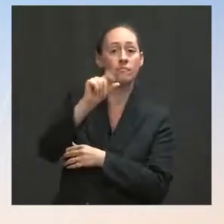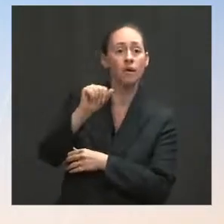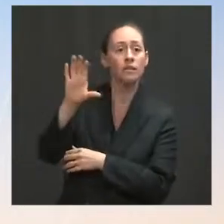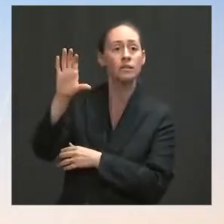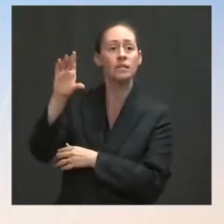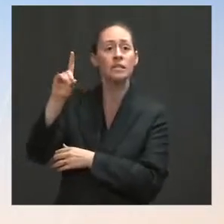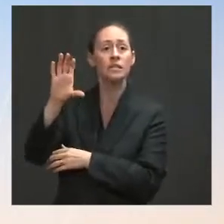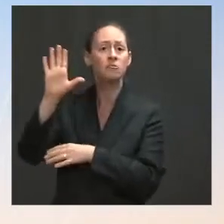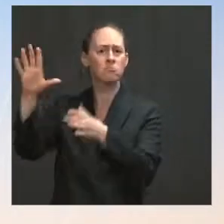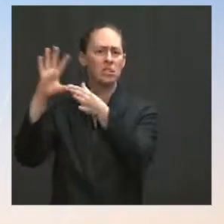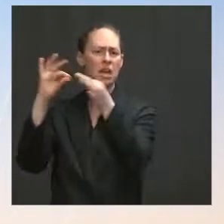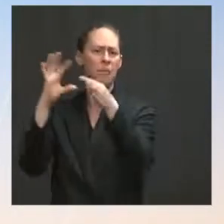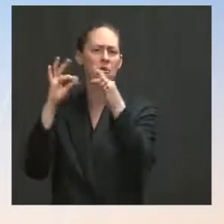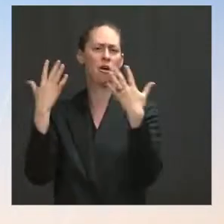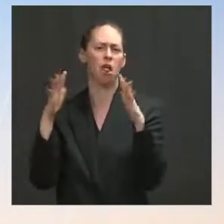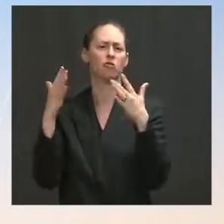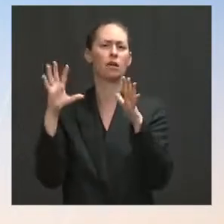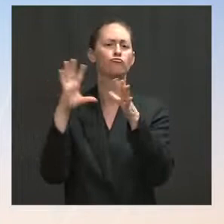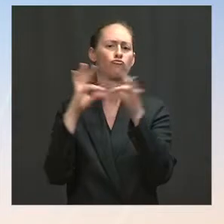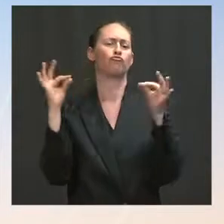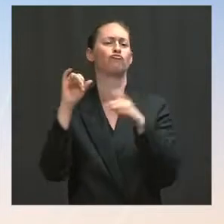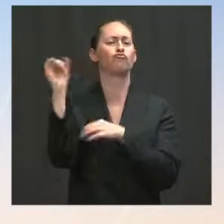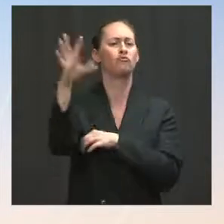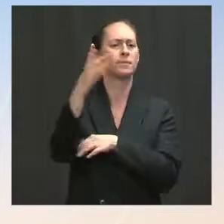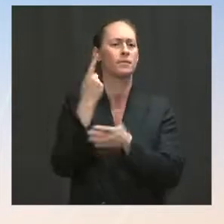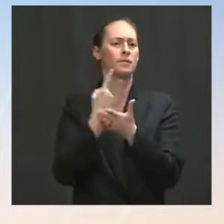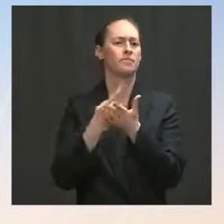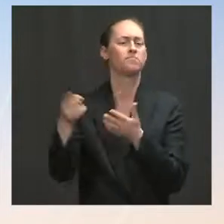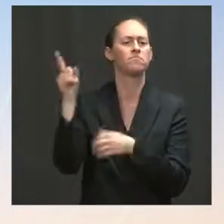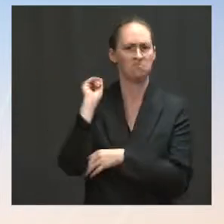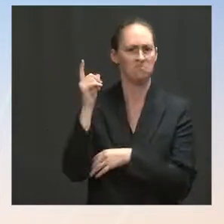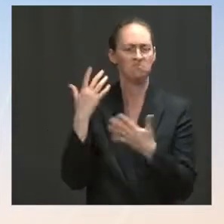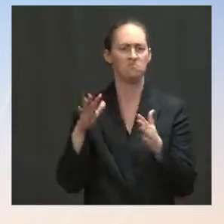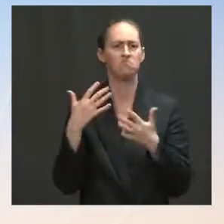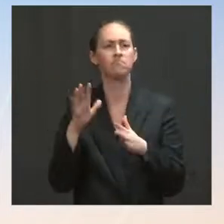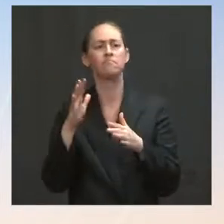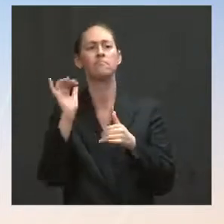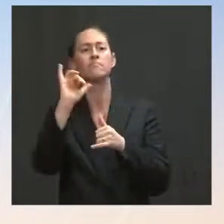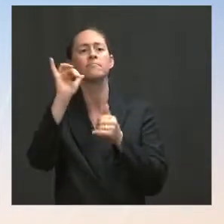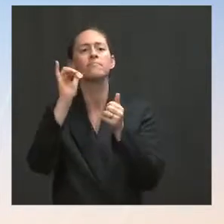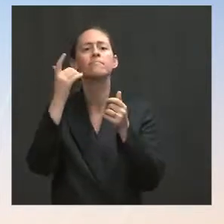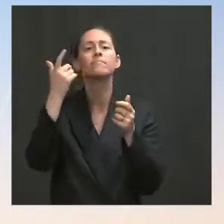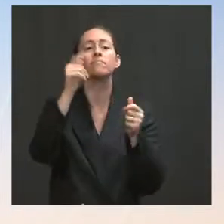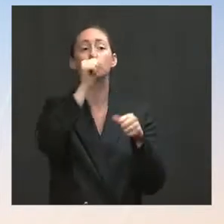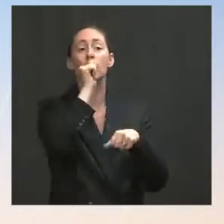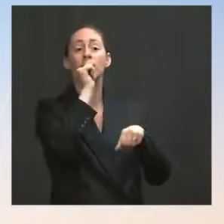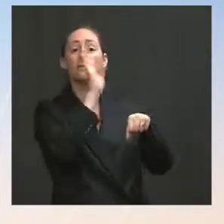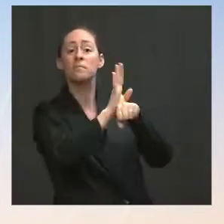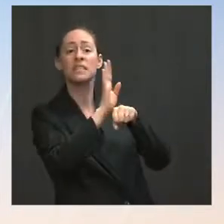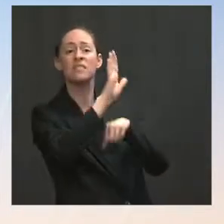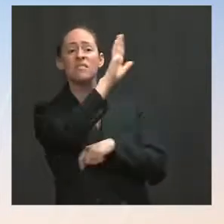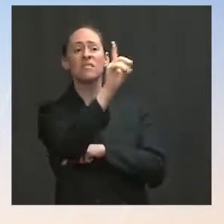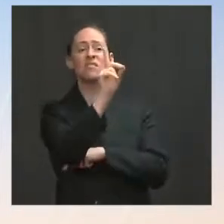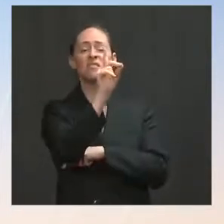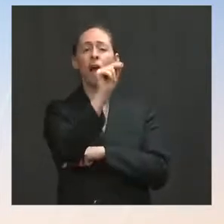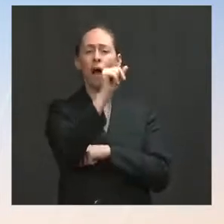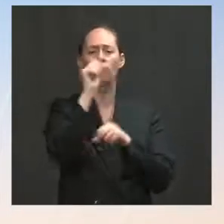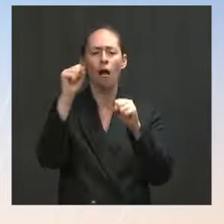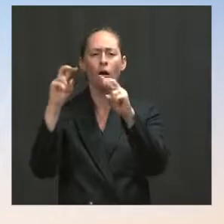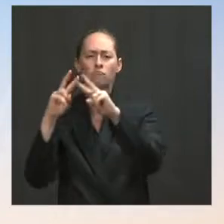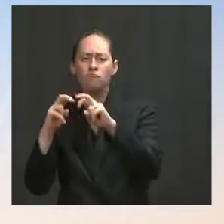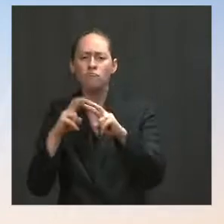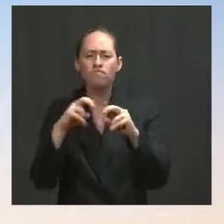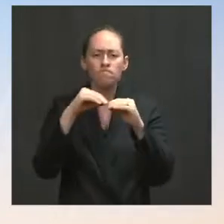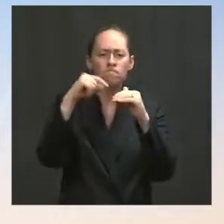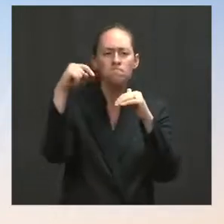last week, does include some private sector data, and that can be part of how they assess what recommendations will be, but it's a